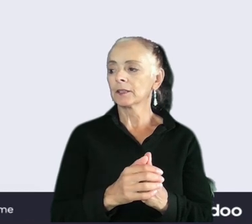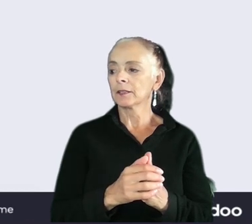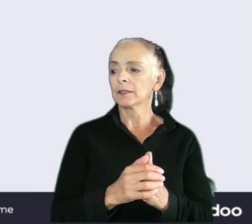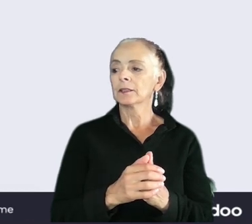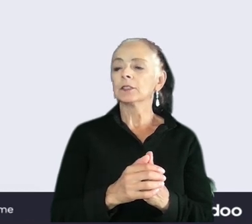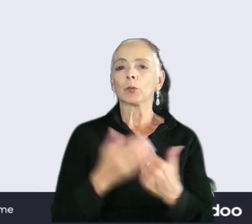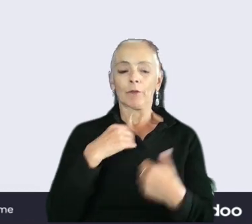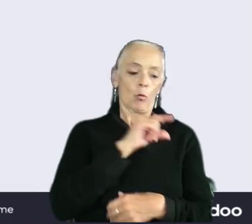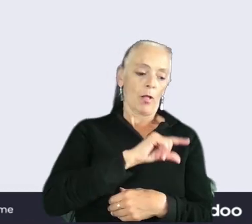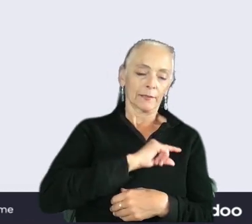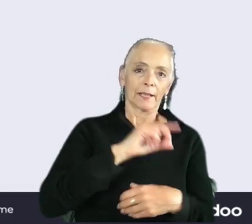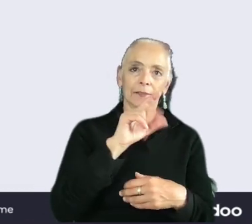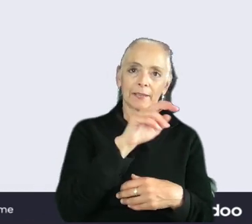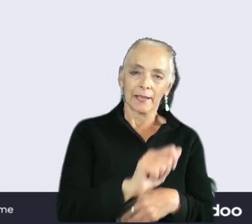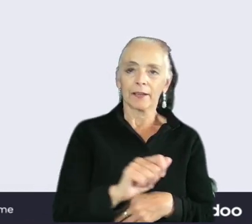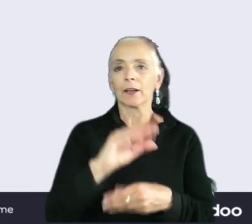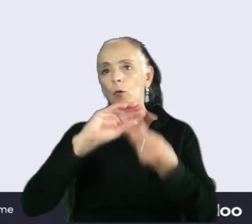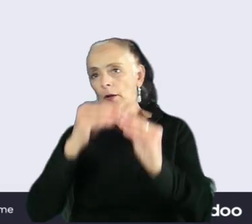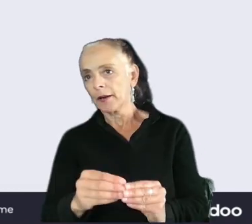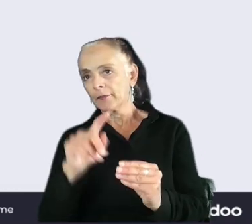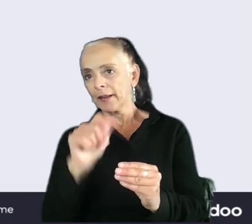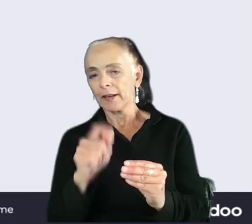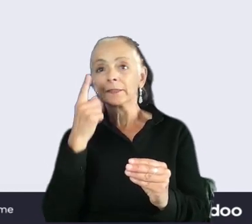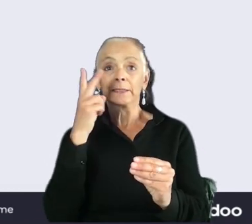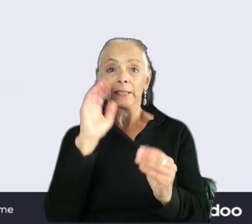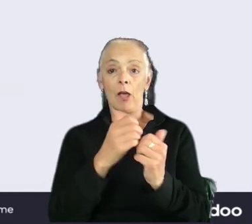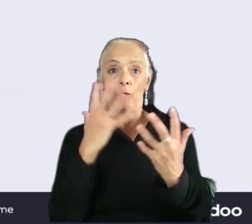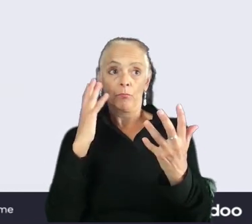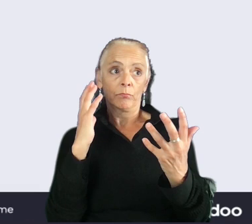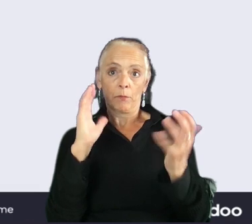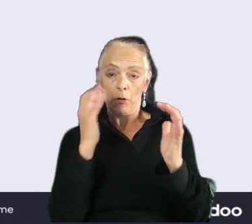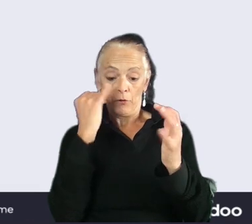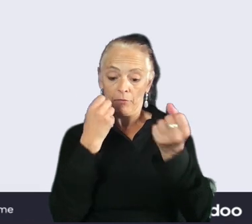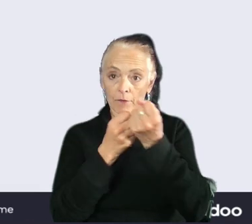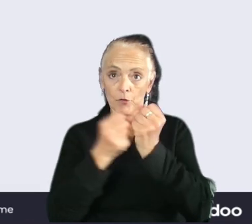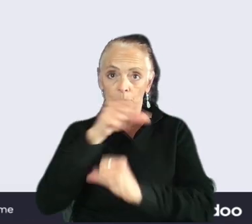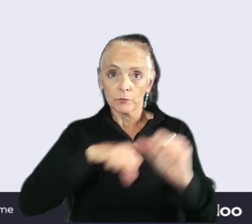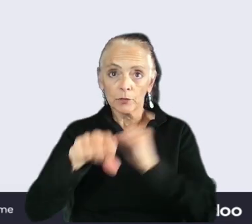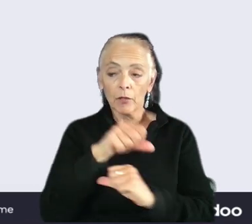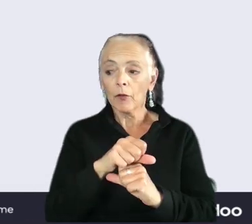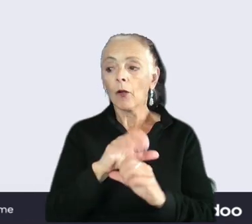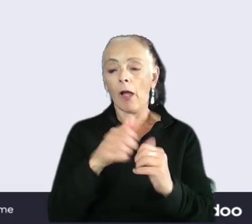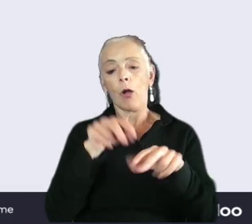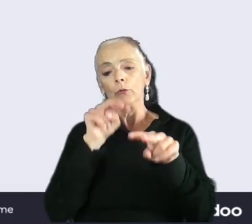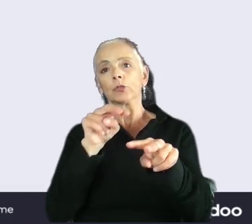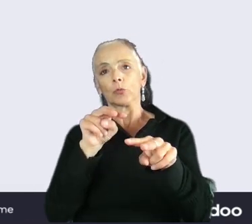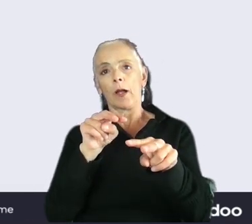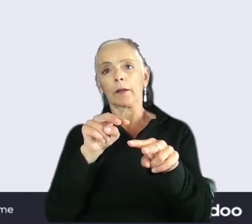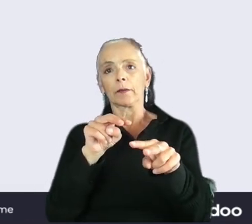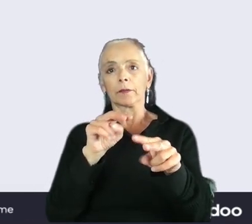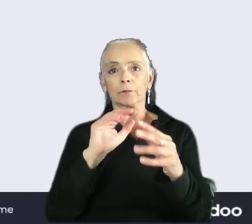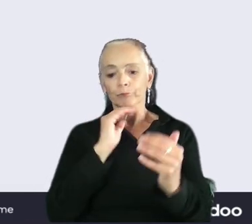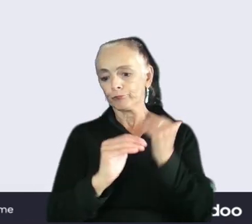data that we have with quantitative data to see if they confirm each other. So by simply tracking the steps of our funnels, we